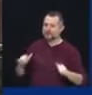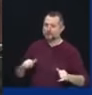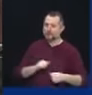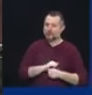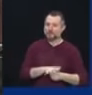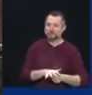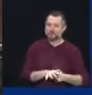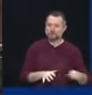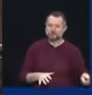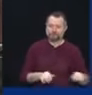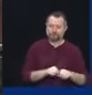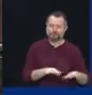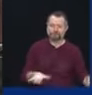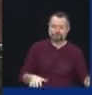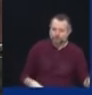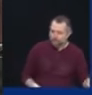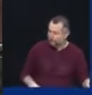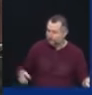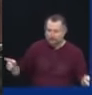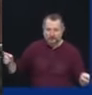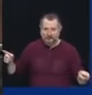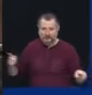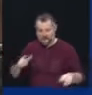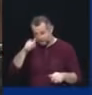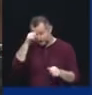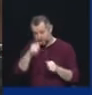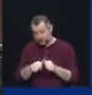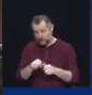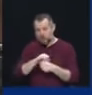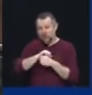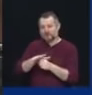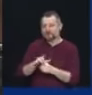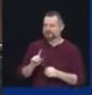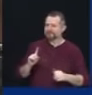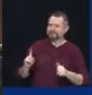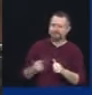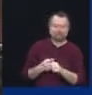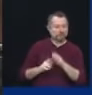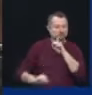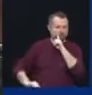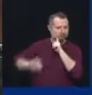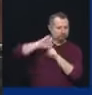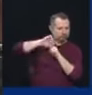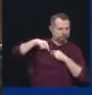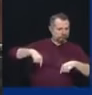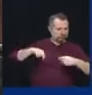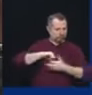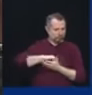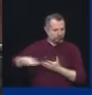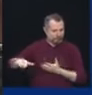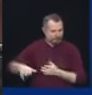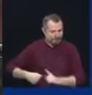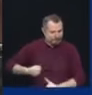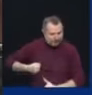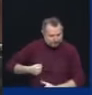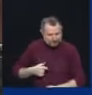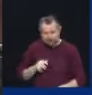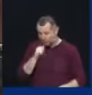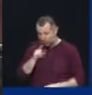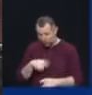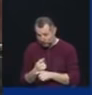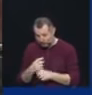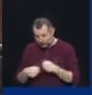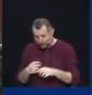COVID first assaulted, there were so many ancillary problems that developed that nobody